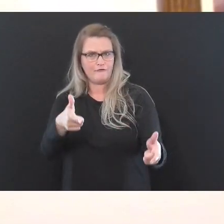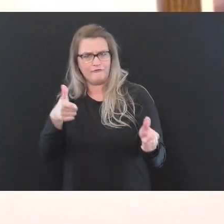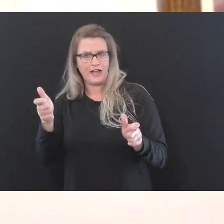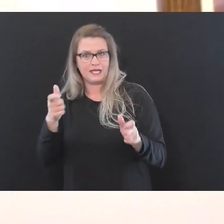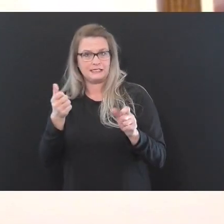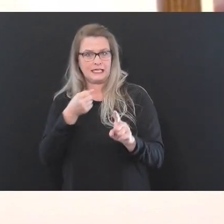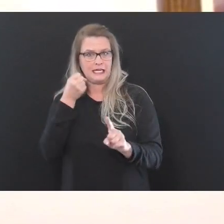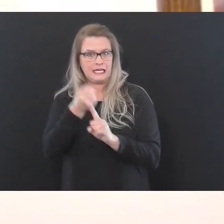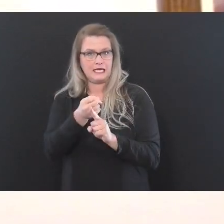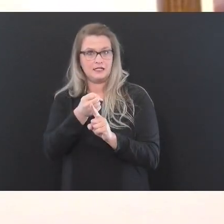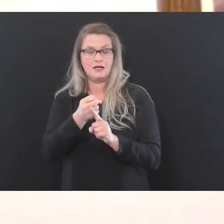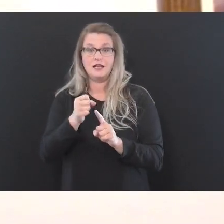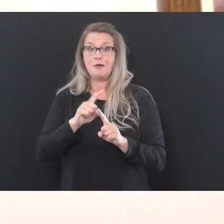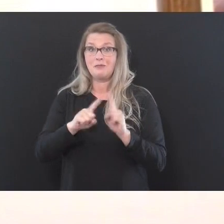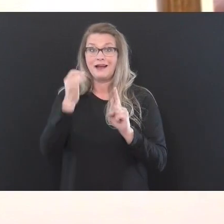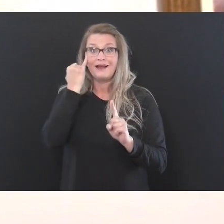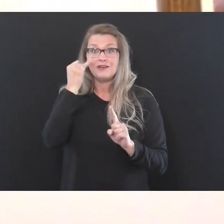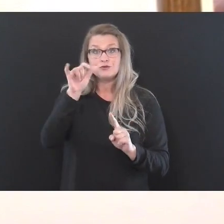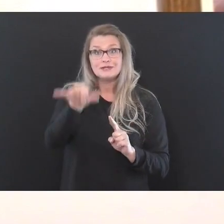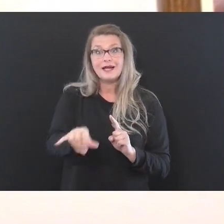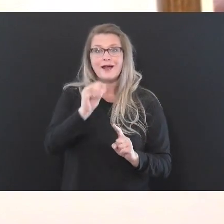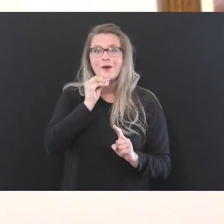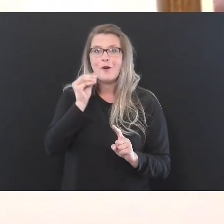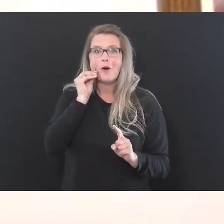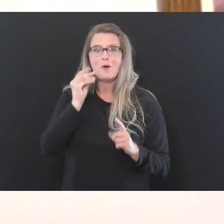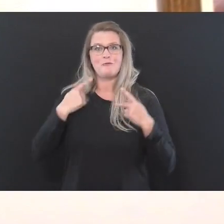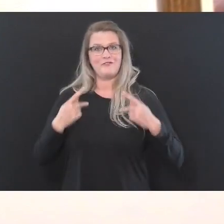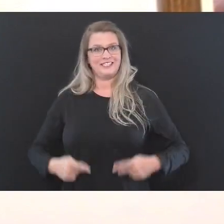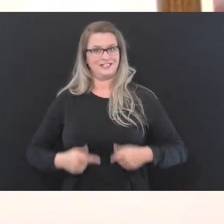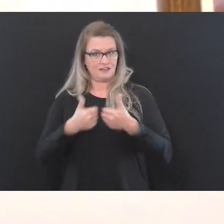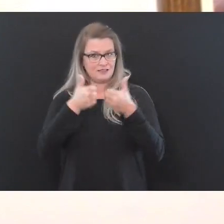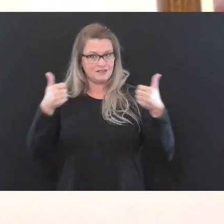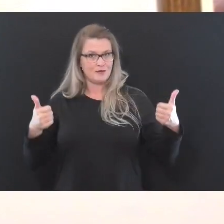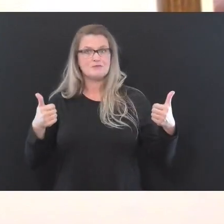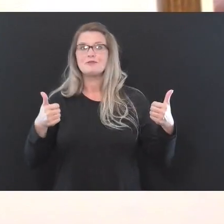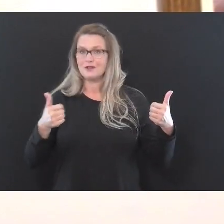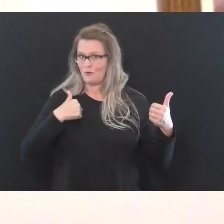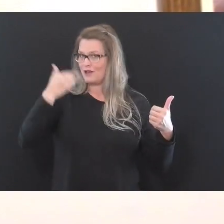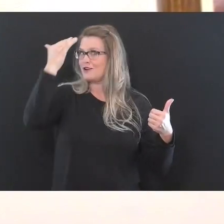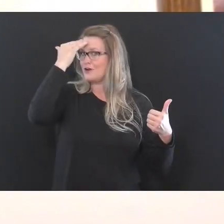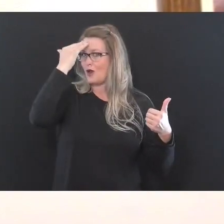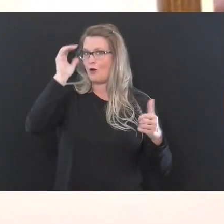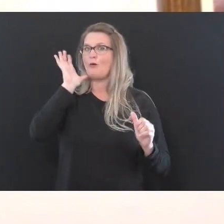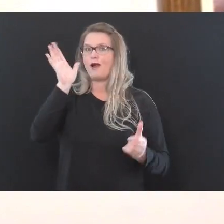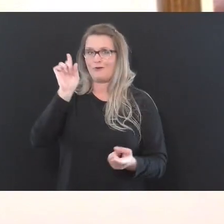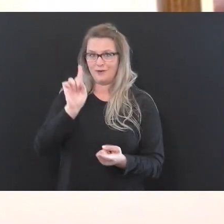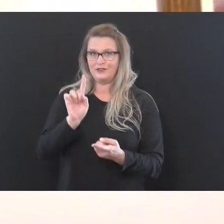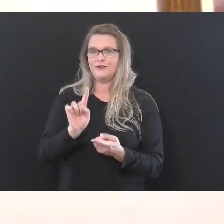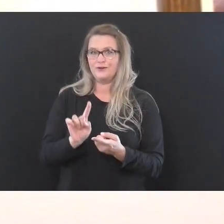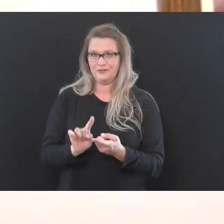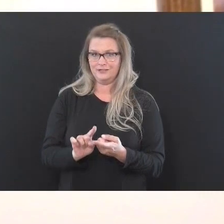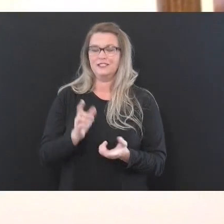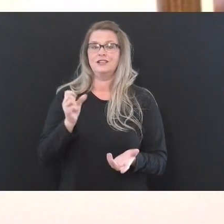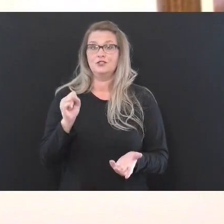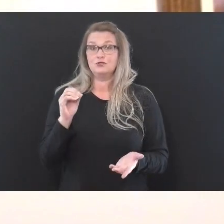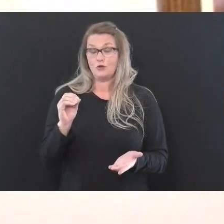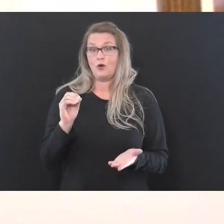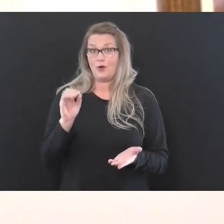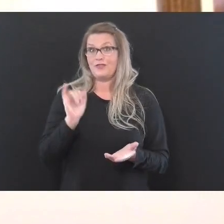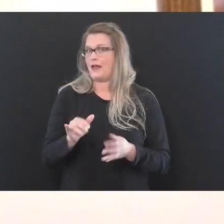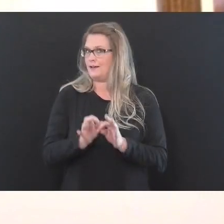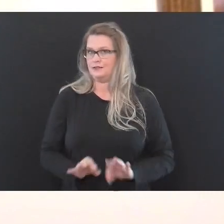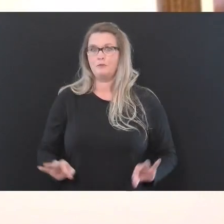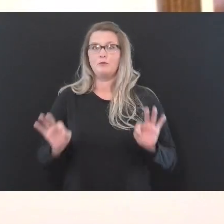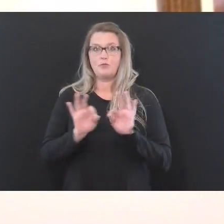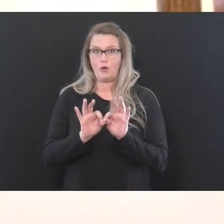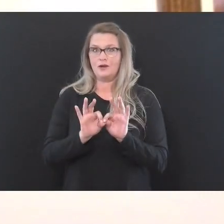by staying at home and staying physically distanced from each other, we know that we can reduce that spread, which is